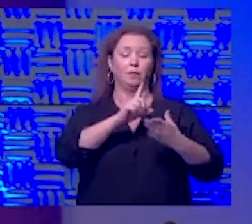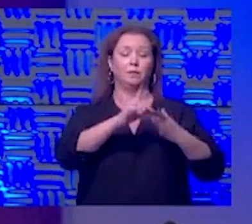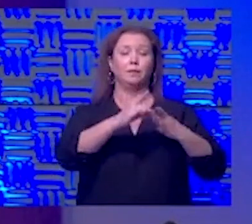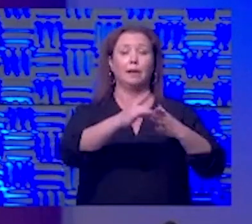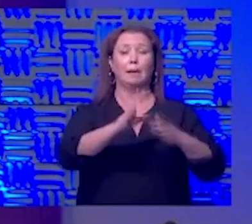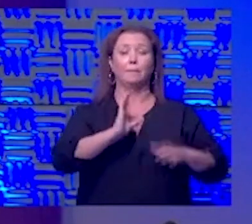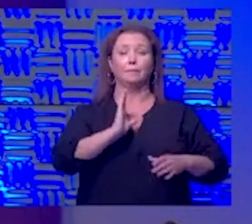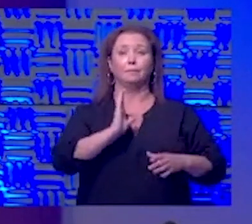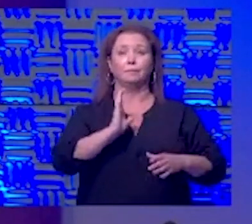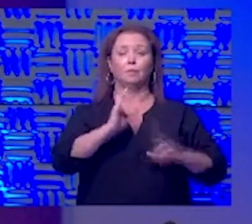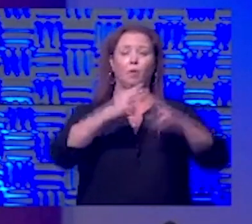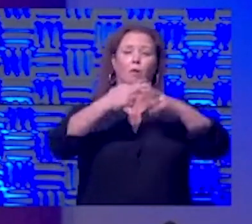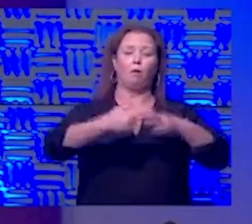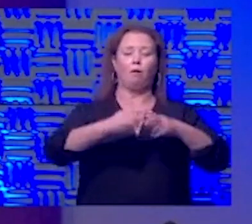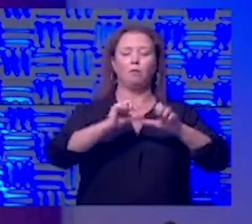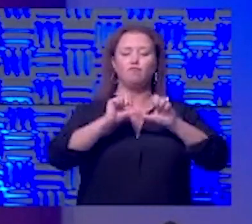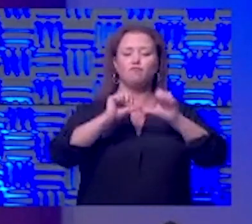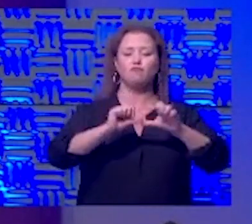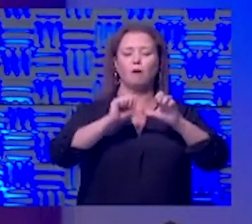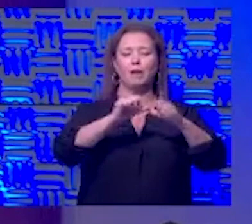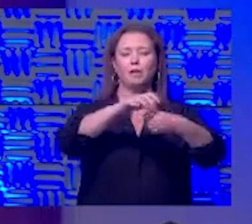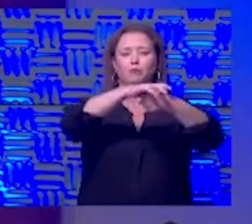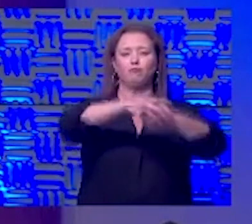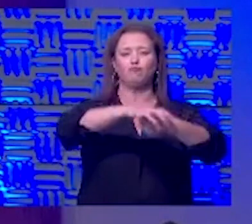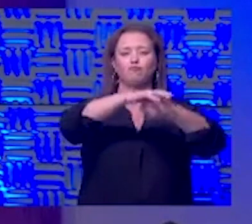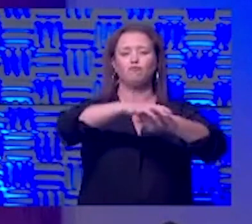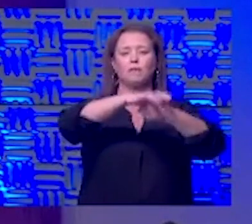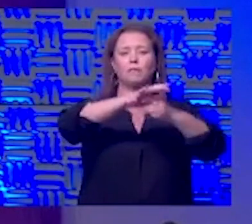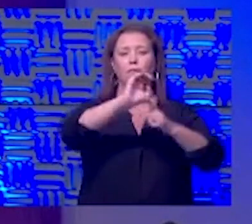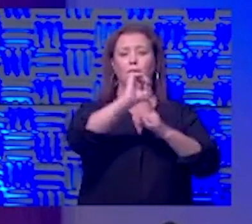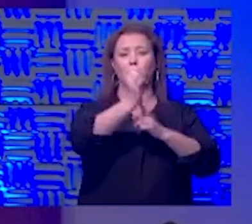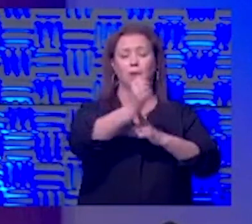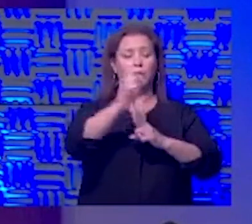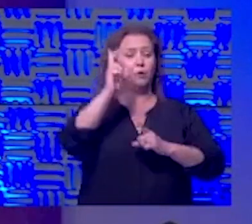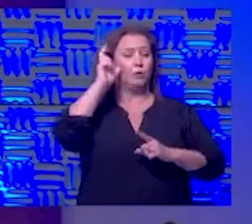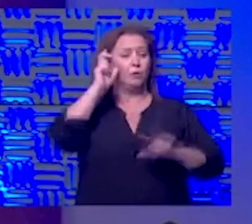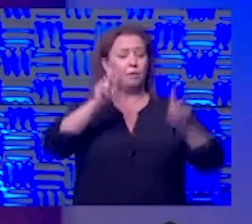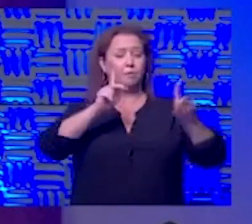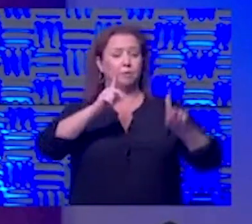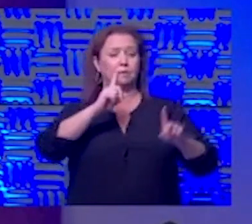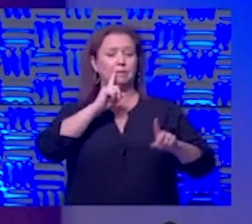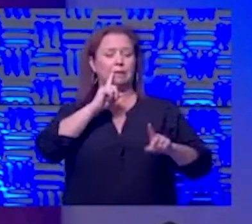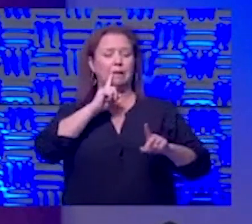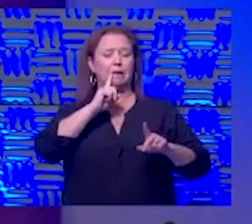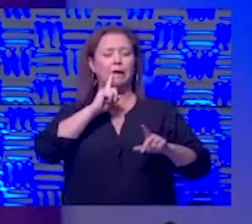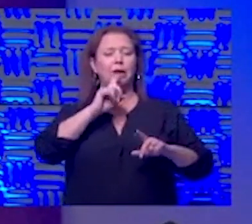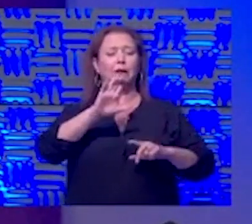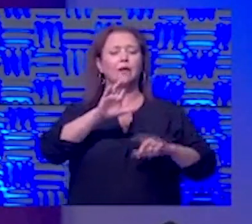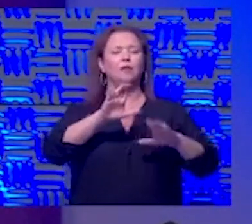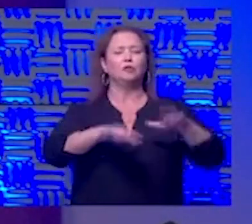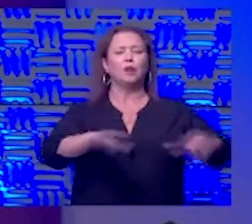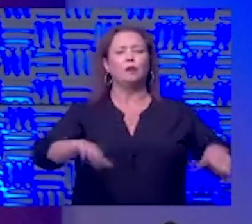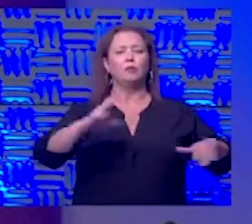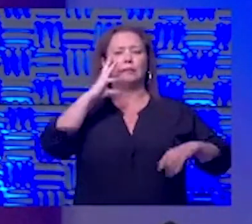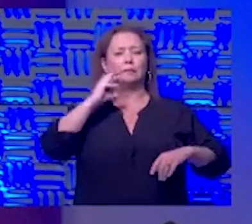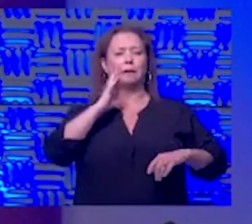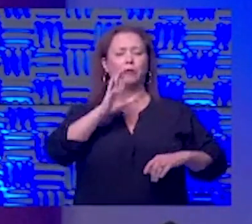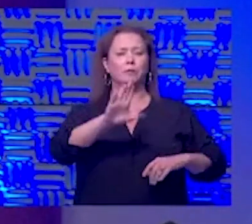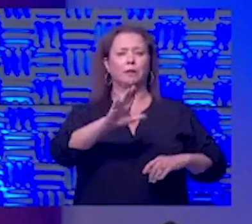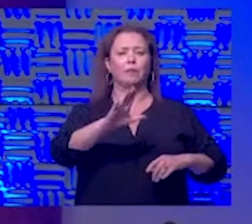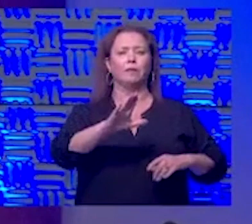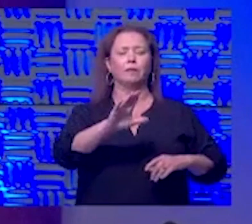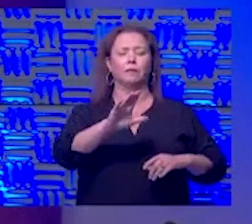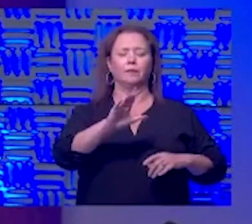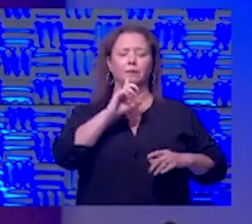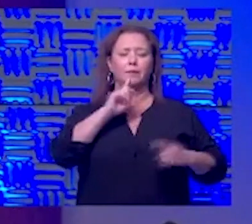think of as a chronic stress environment. You know, you hear people talk about things like adverse childhood experiences and how those affect